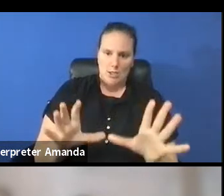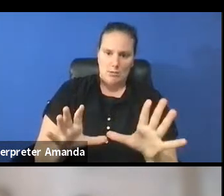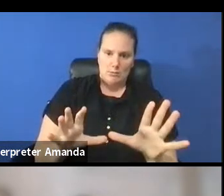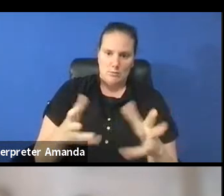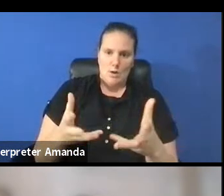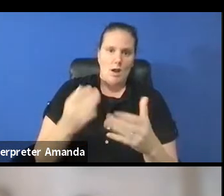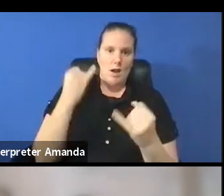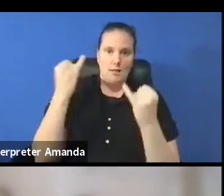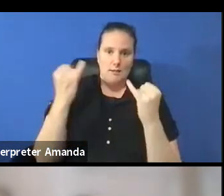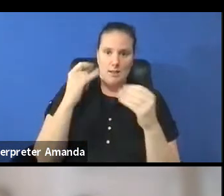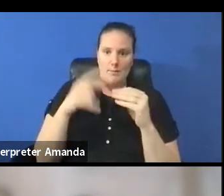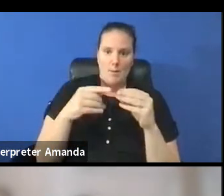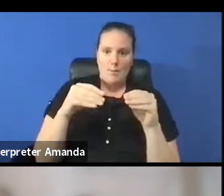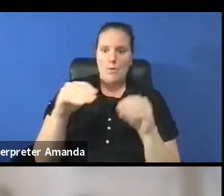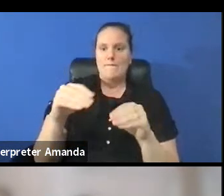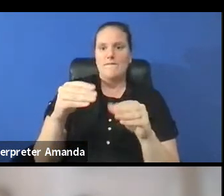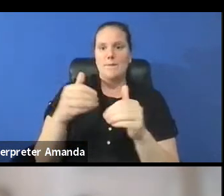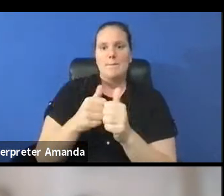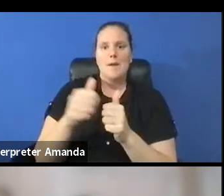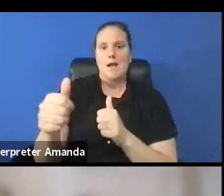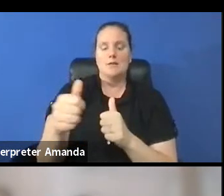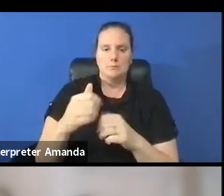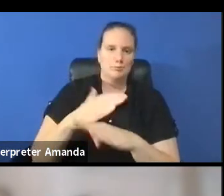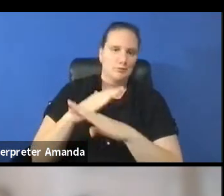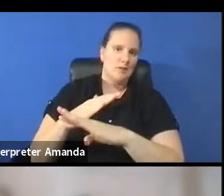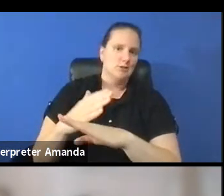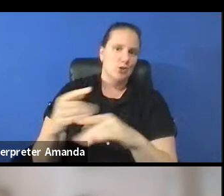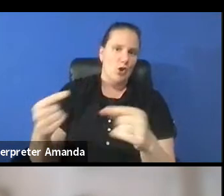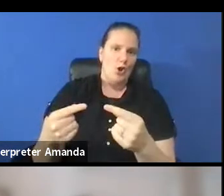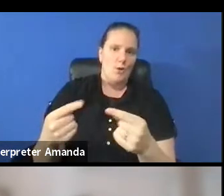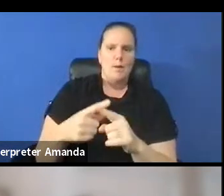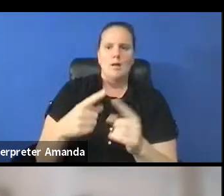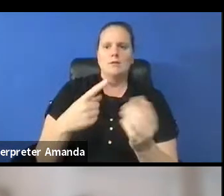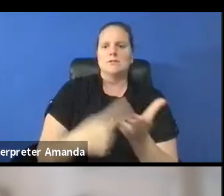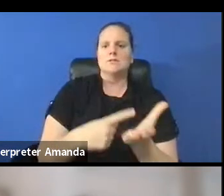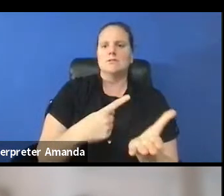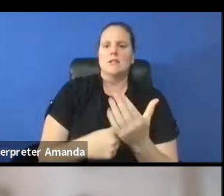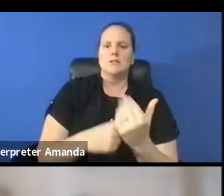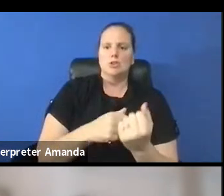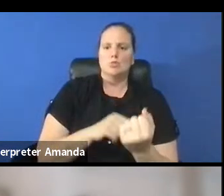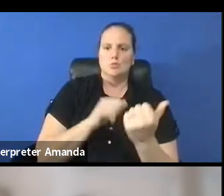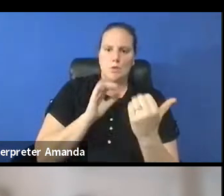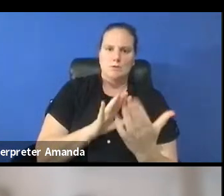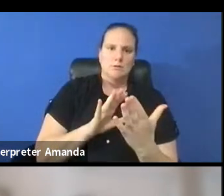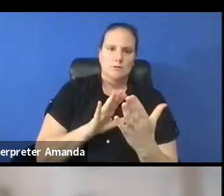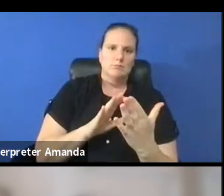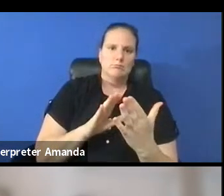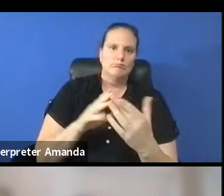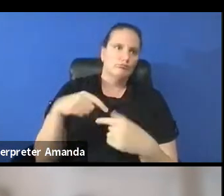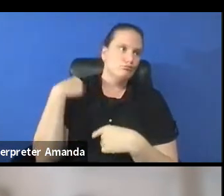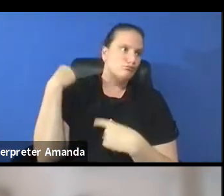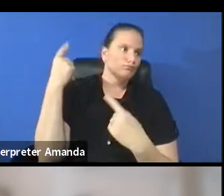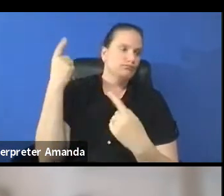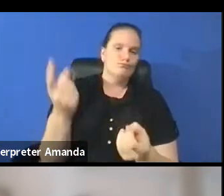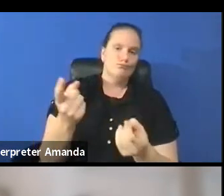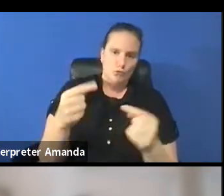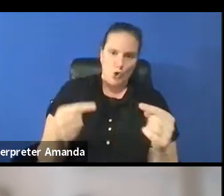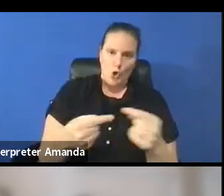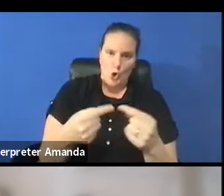the idea of moving past just preventing harm, but more talking about redressing historical harm, and